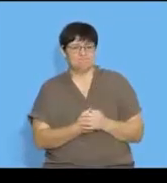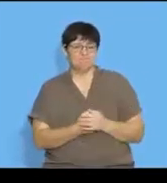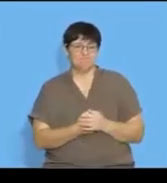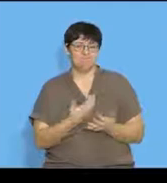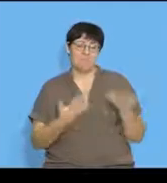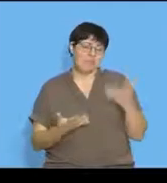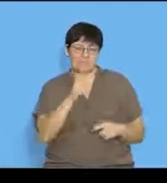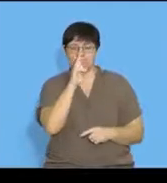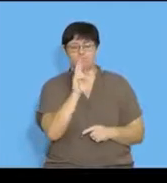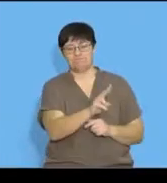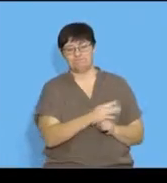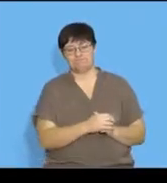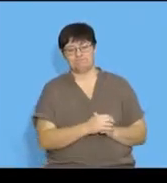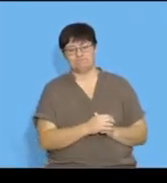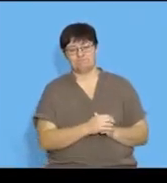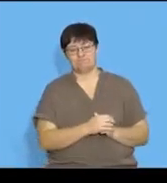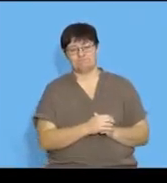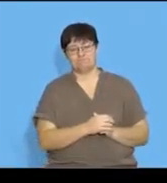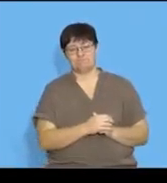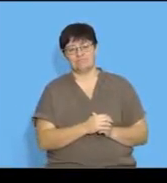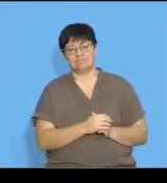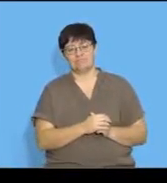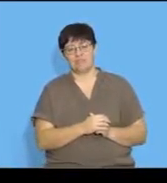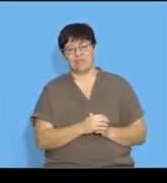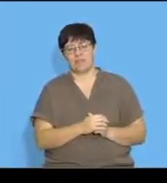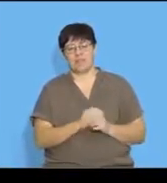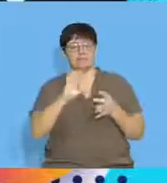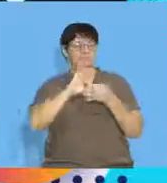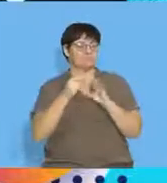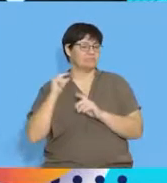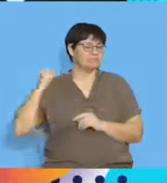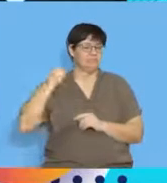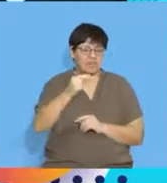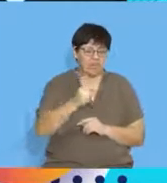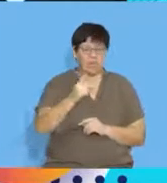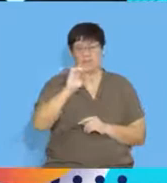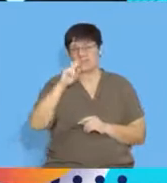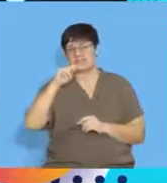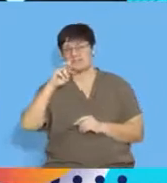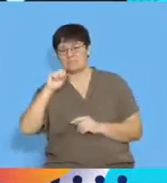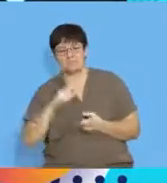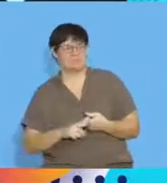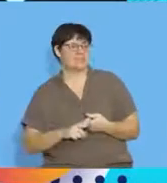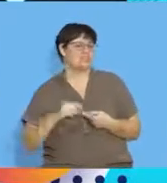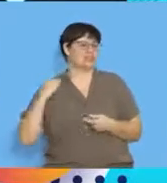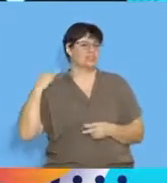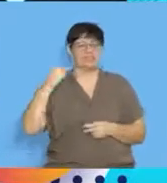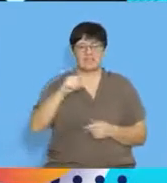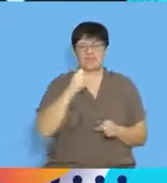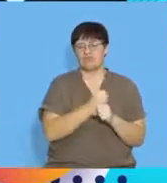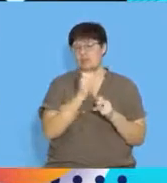at when you look at genetically modified organisms, when you look at genetics maybe in the grade 12